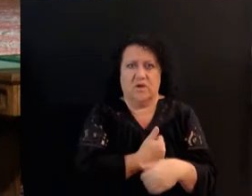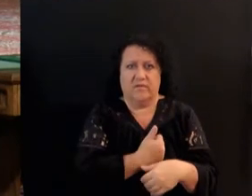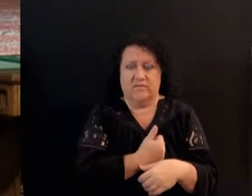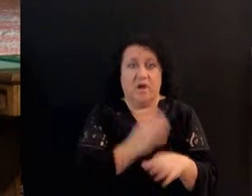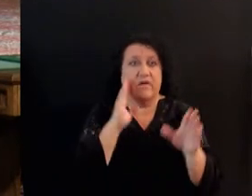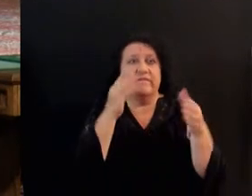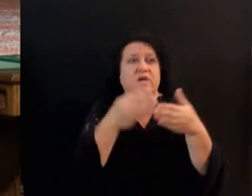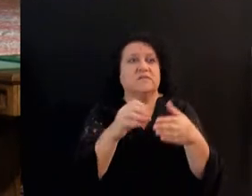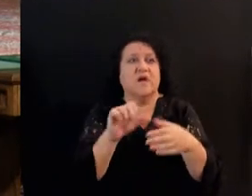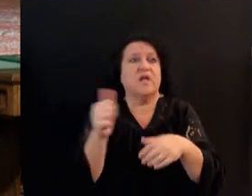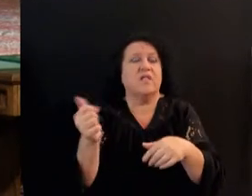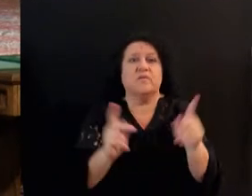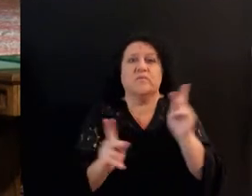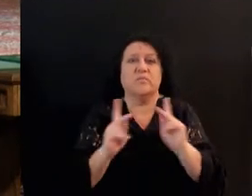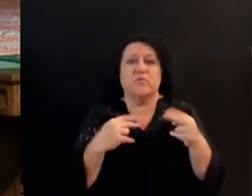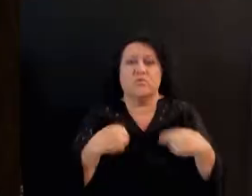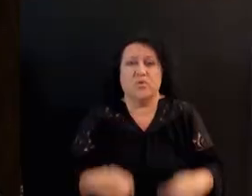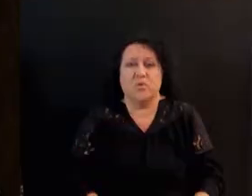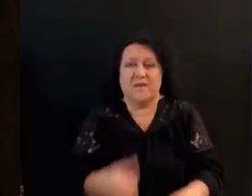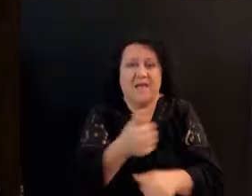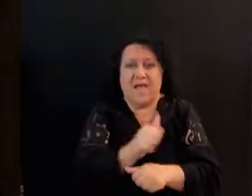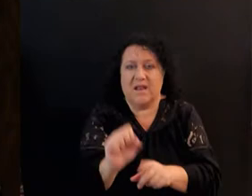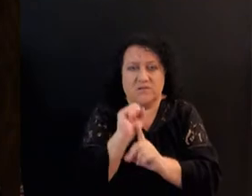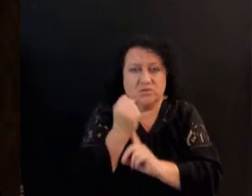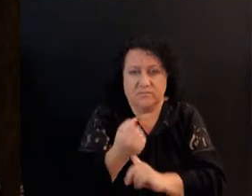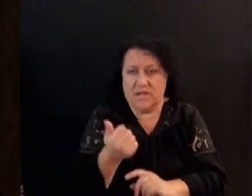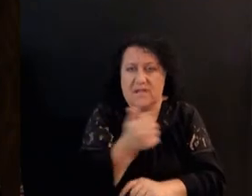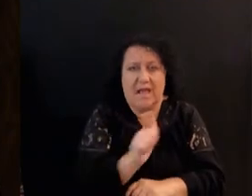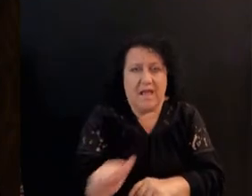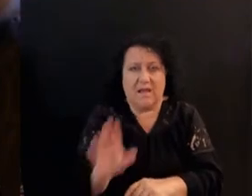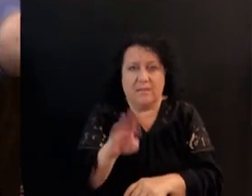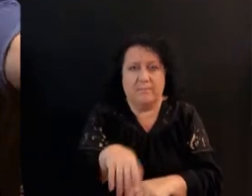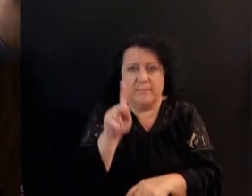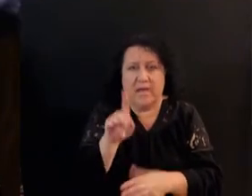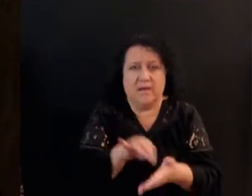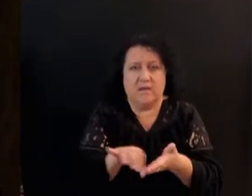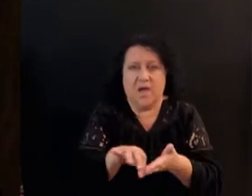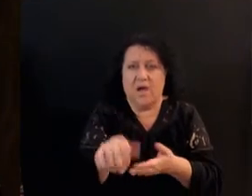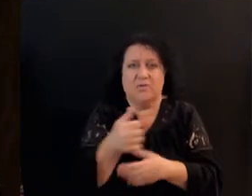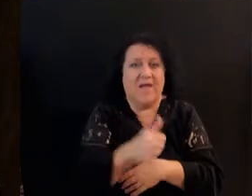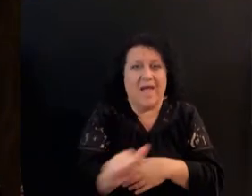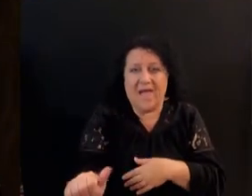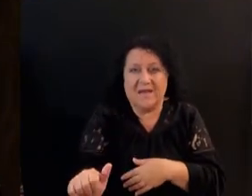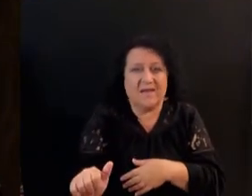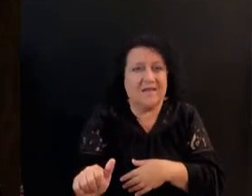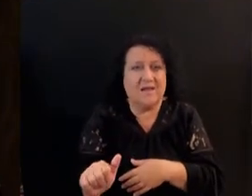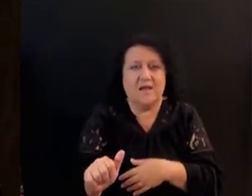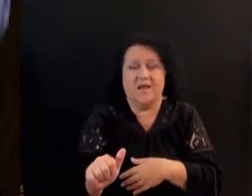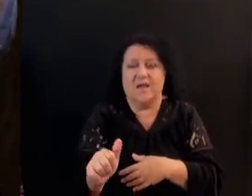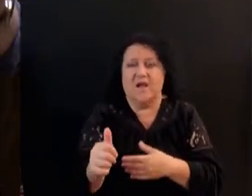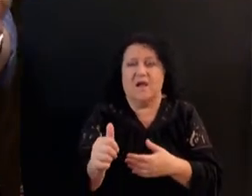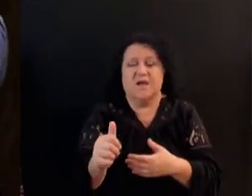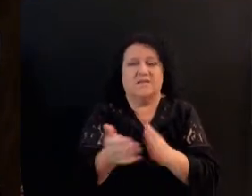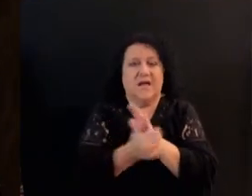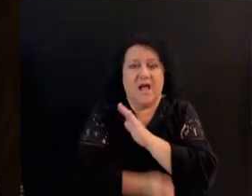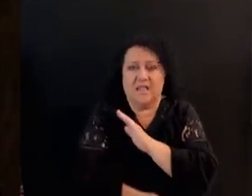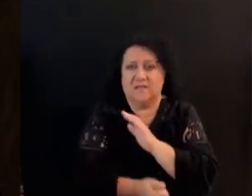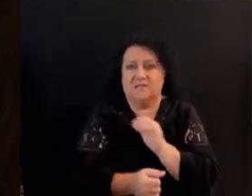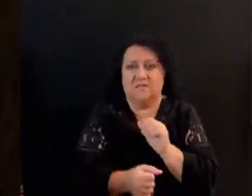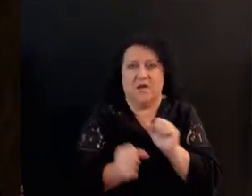any circumstances, any bank account, any talents or gifts or abilities or any of